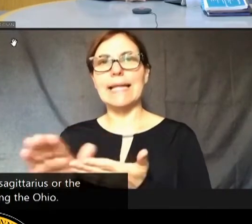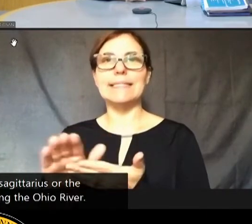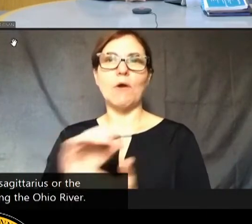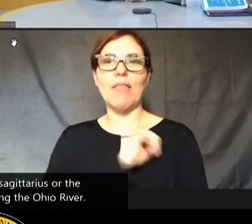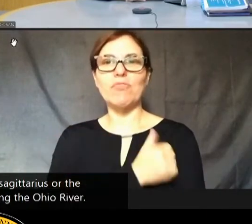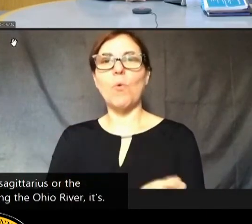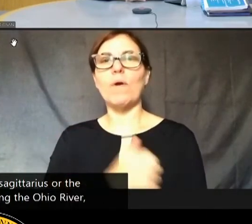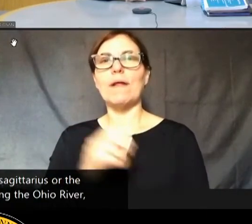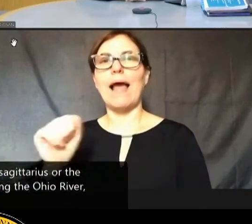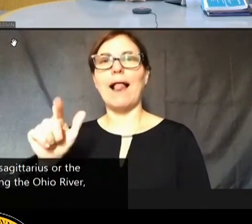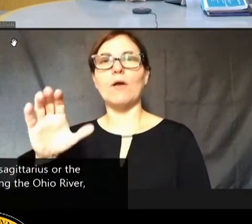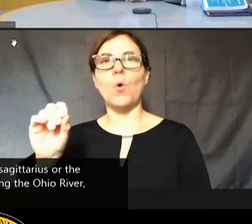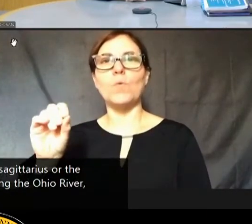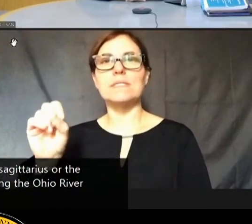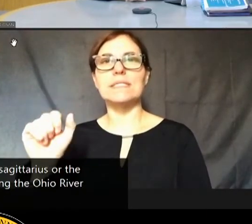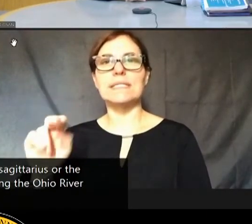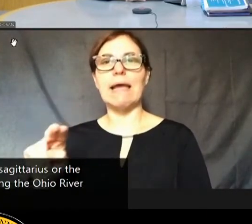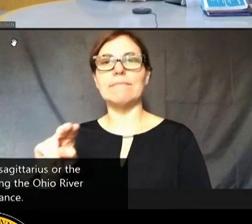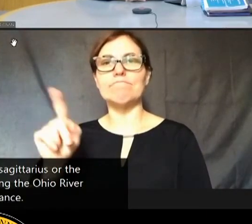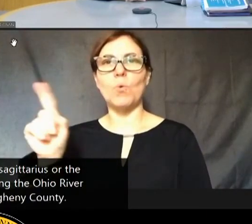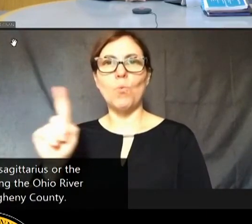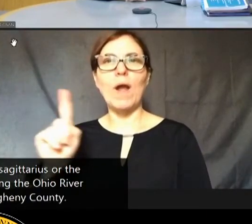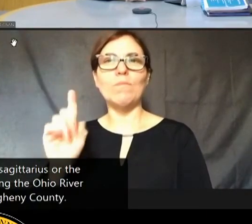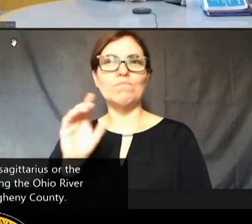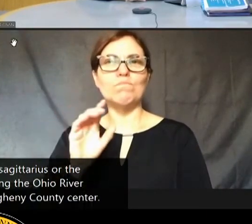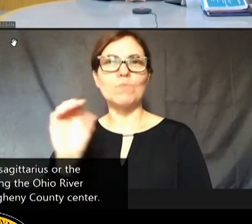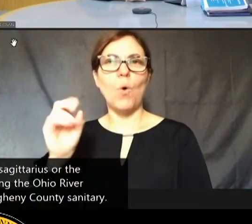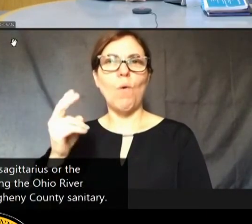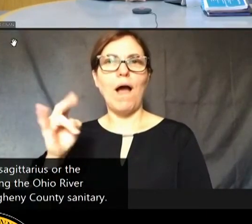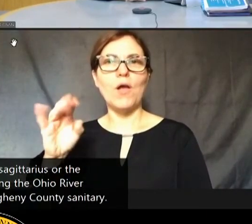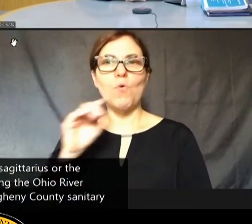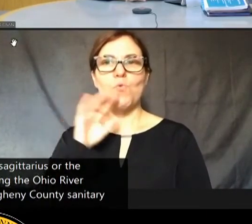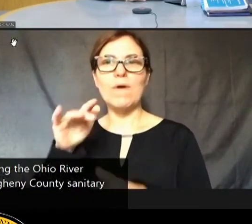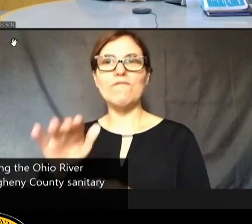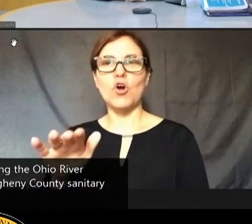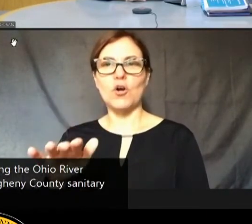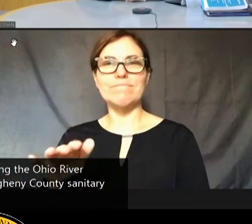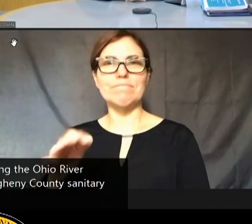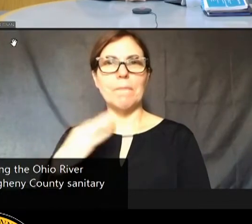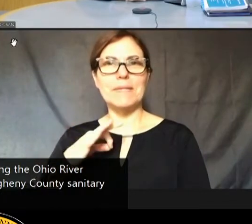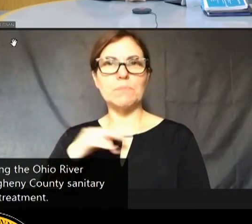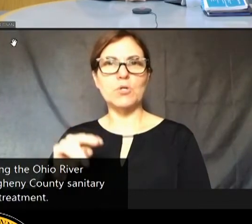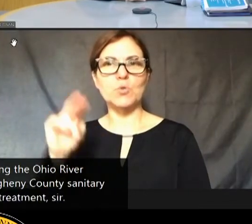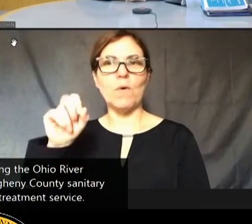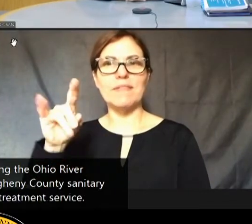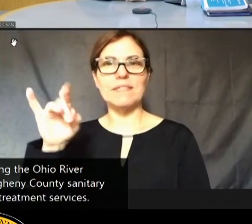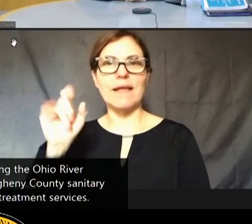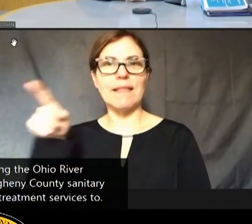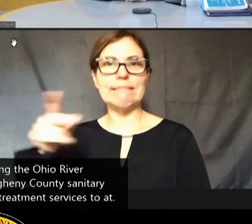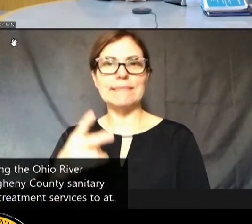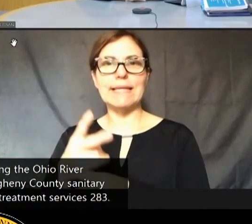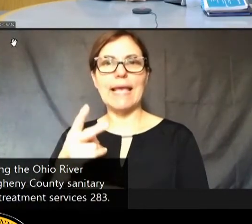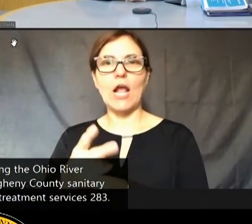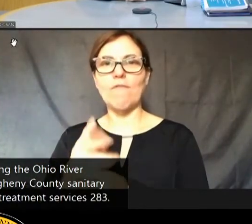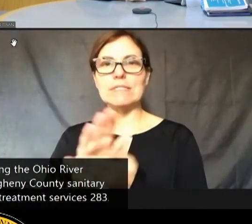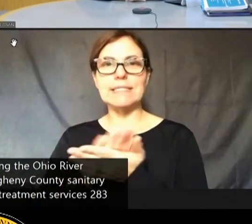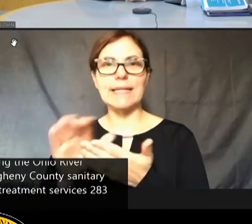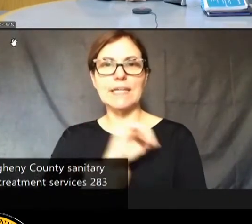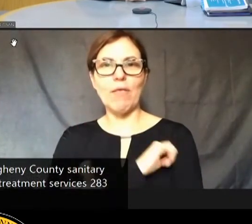of Pittsburgh's north side. The Allegheny County Sanitary Authority provides wastewater treatment services to 83